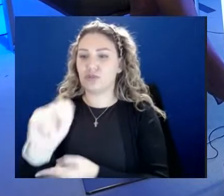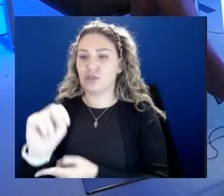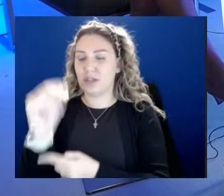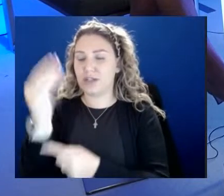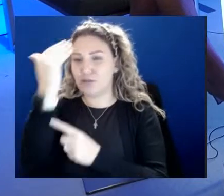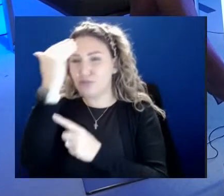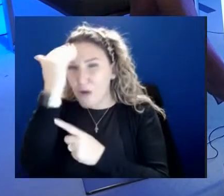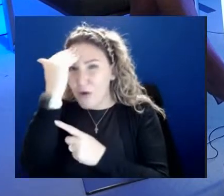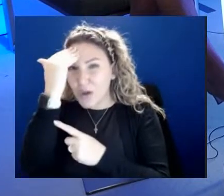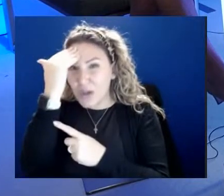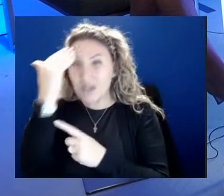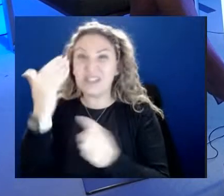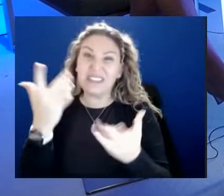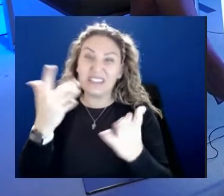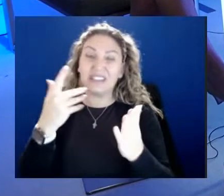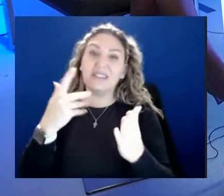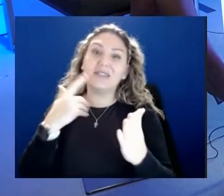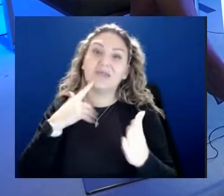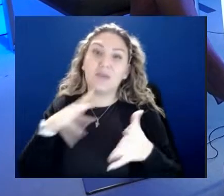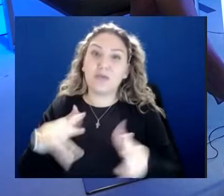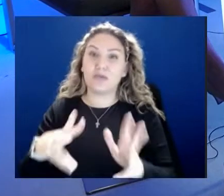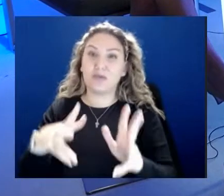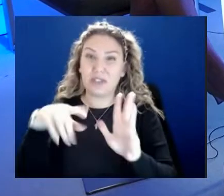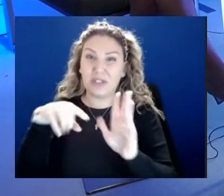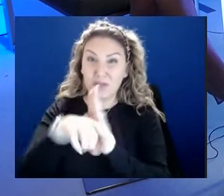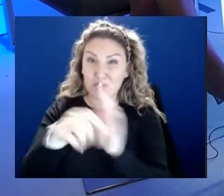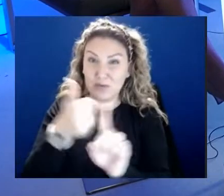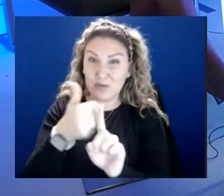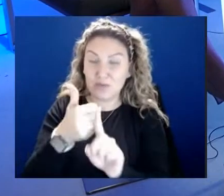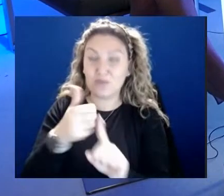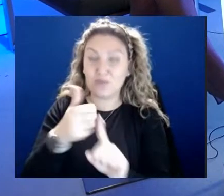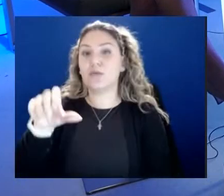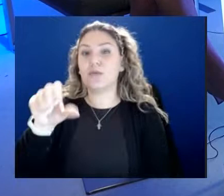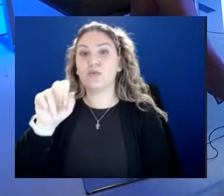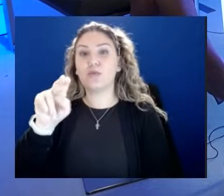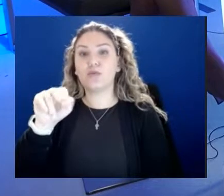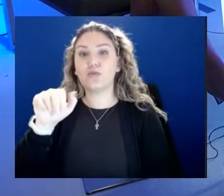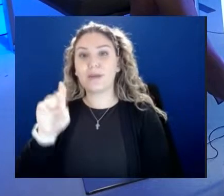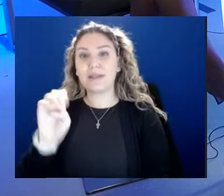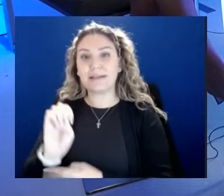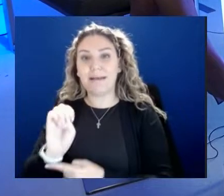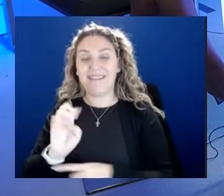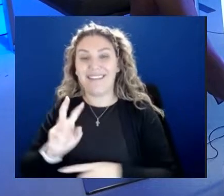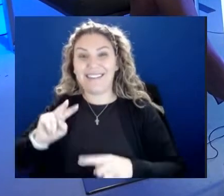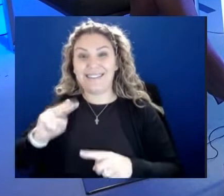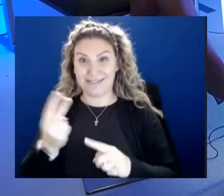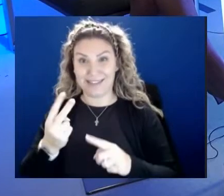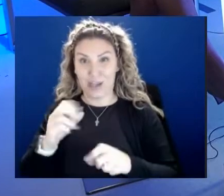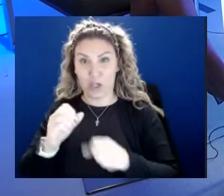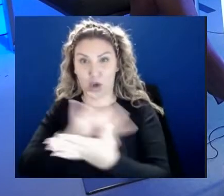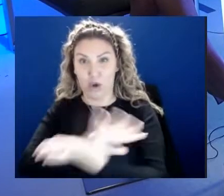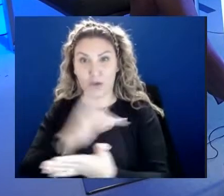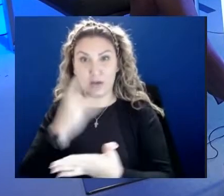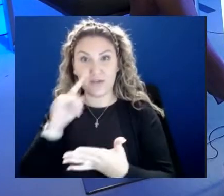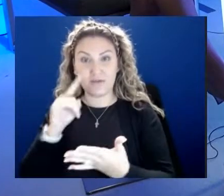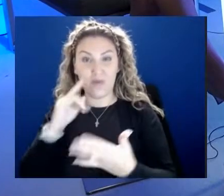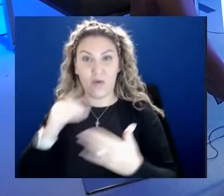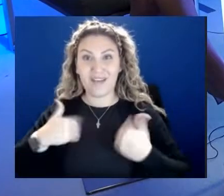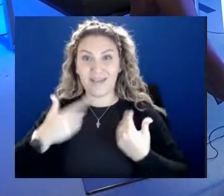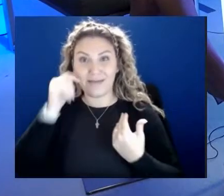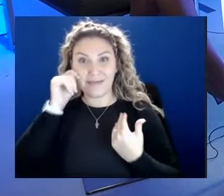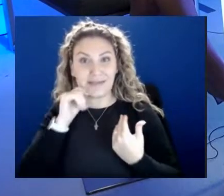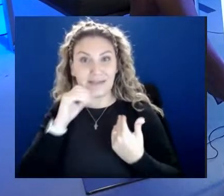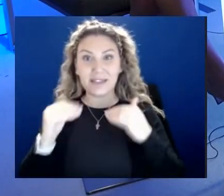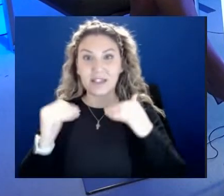The National Institute of Health reports suicide is the second leading cause of death among teens and young adults. So what is the